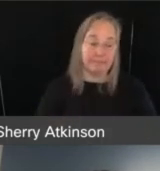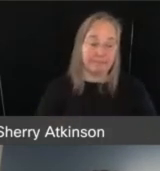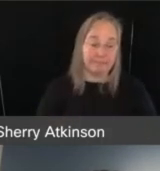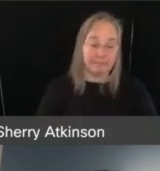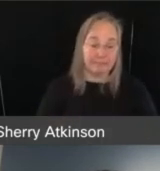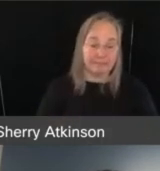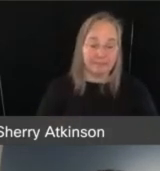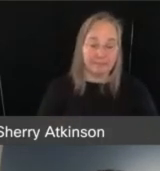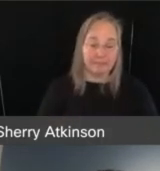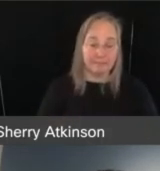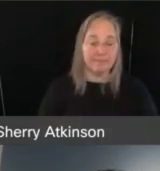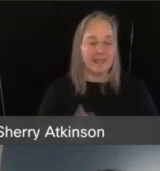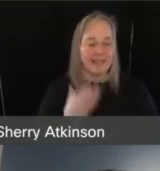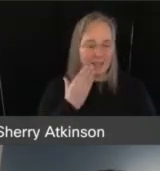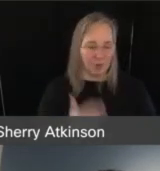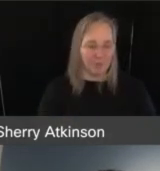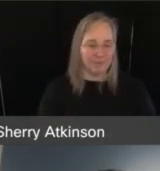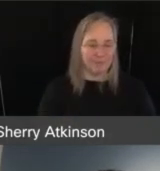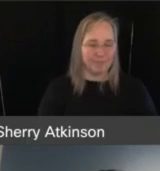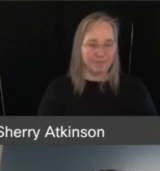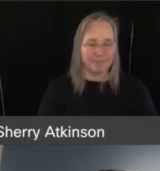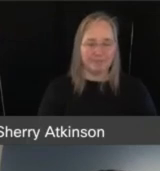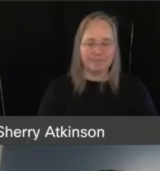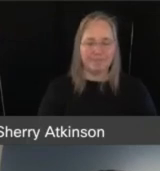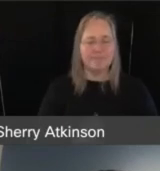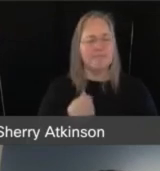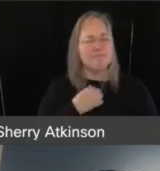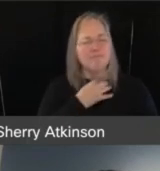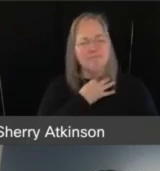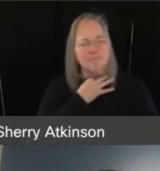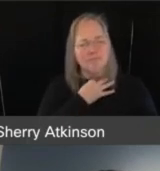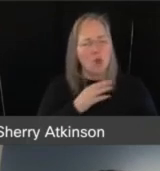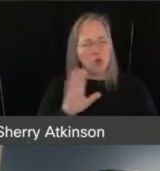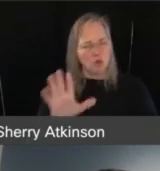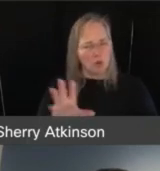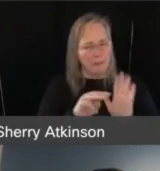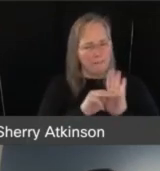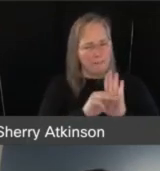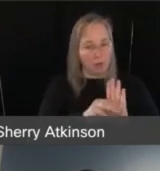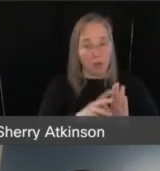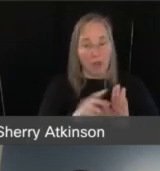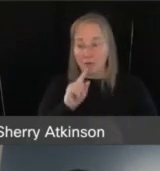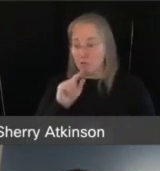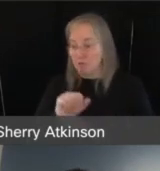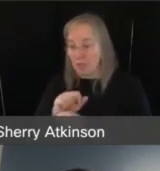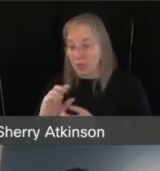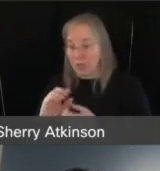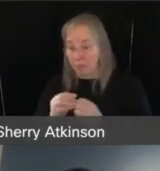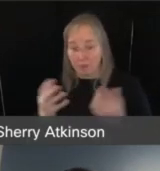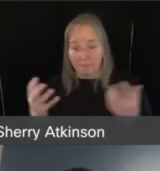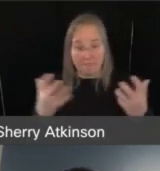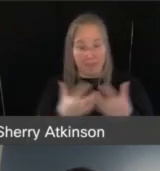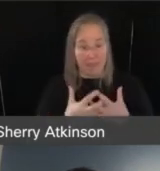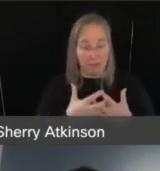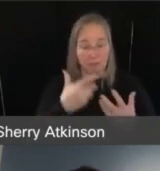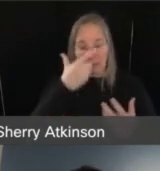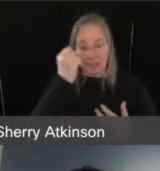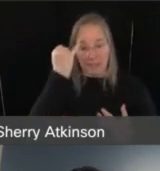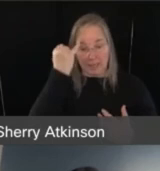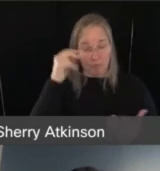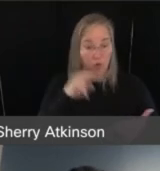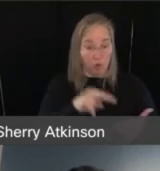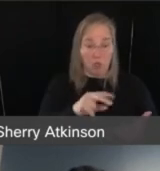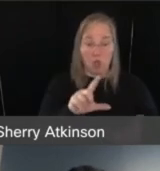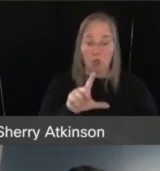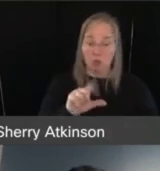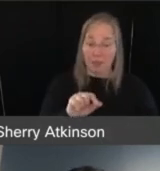Thank you. I just wonder, is your model and your real number, do they match? Because if you look at